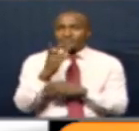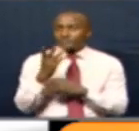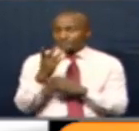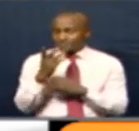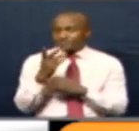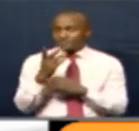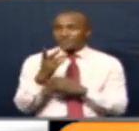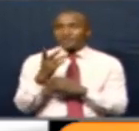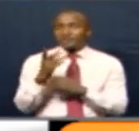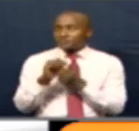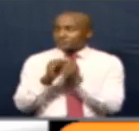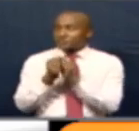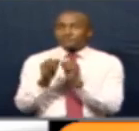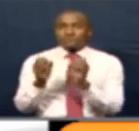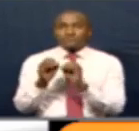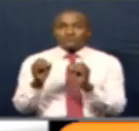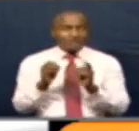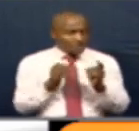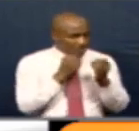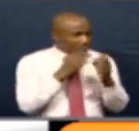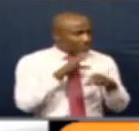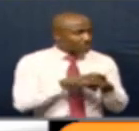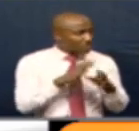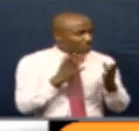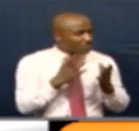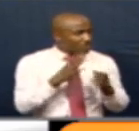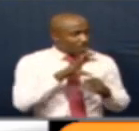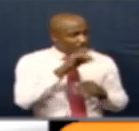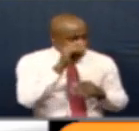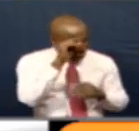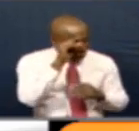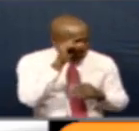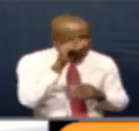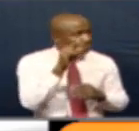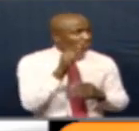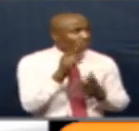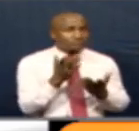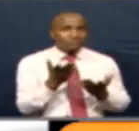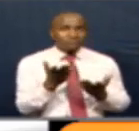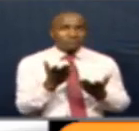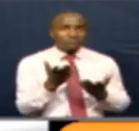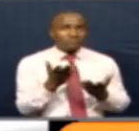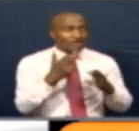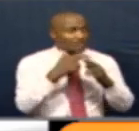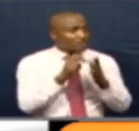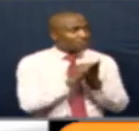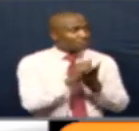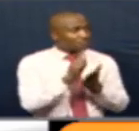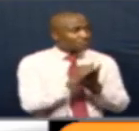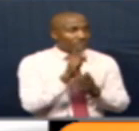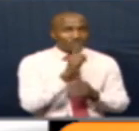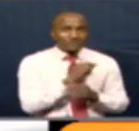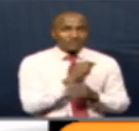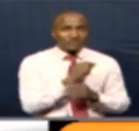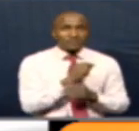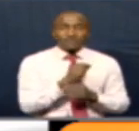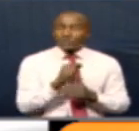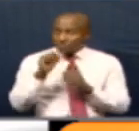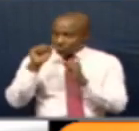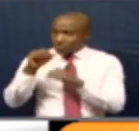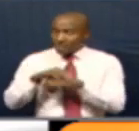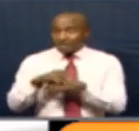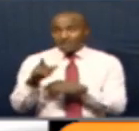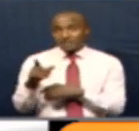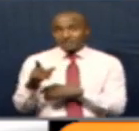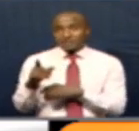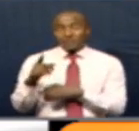is remaining unchanged? Where can we get that information? Will the county government be publicizing these names, numbers? Certainly so. Okay.